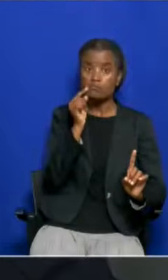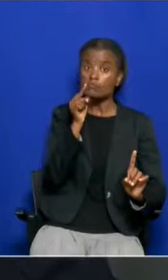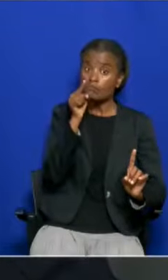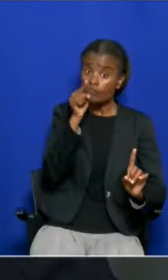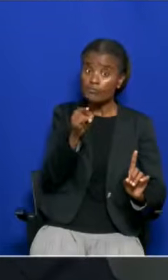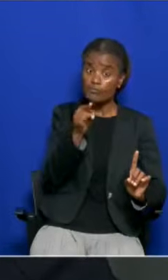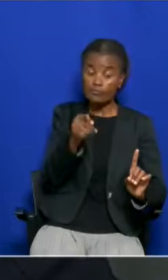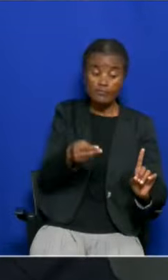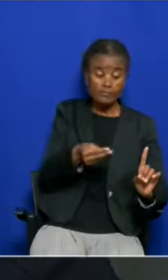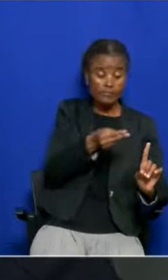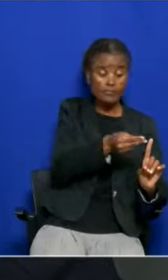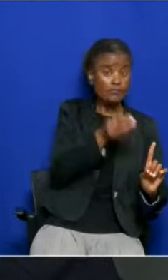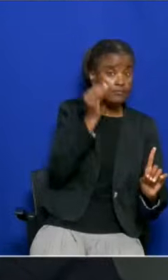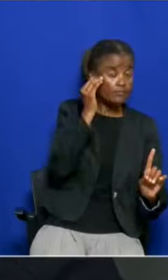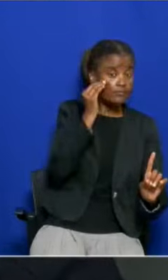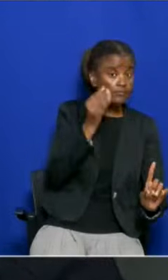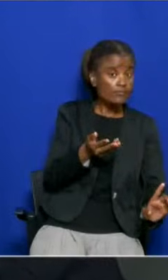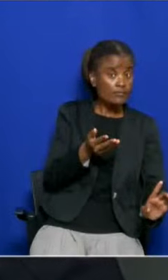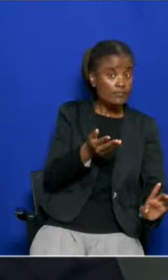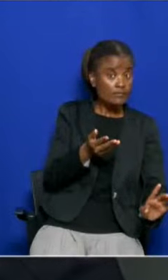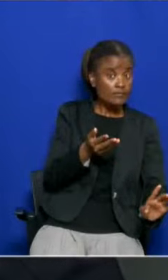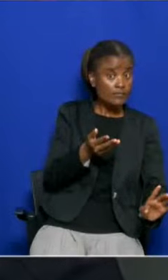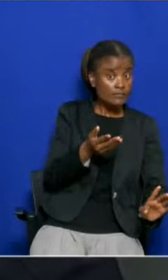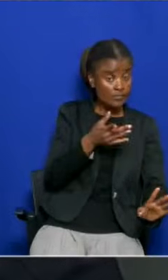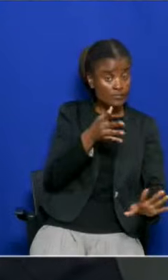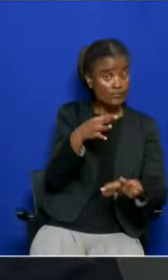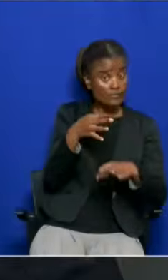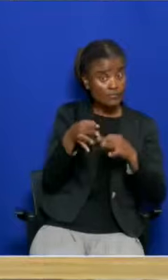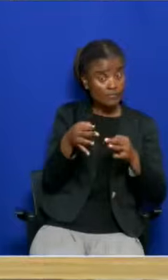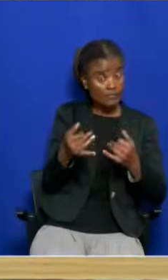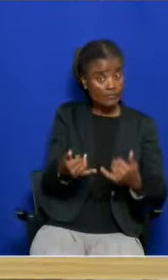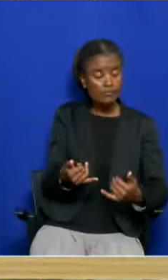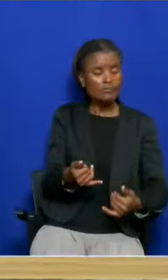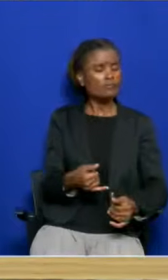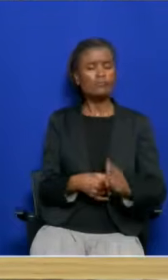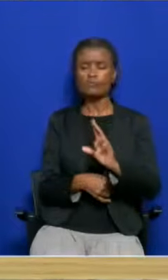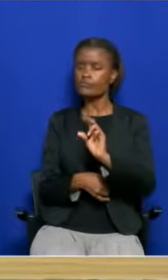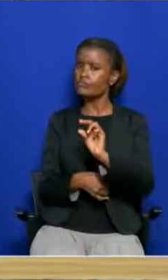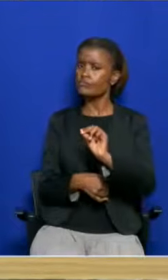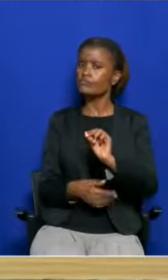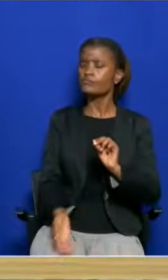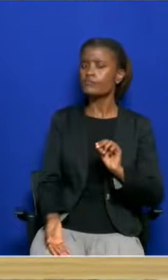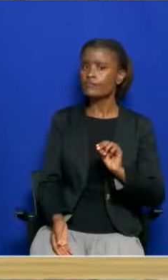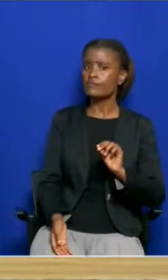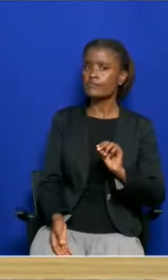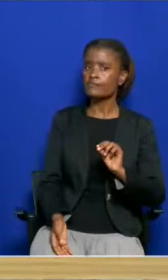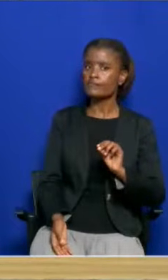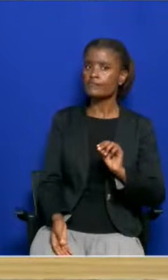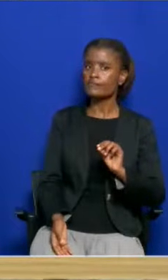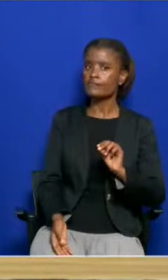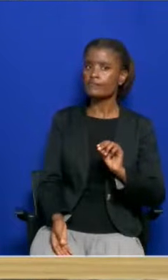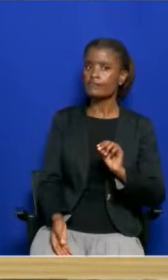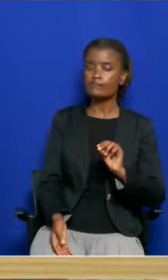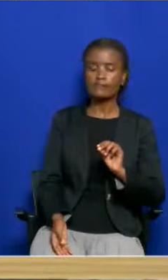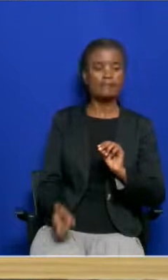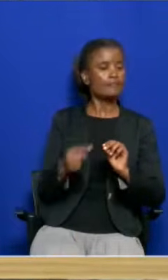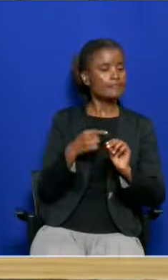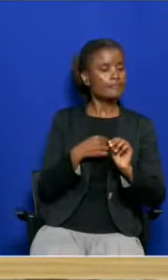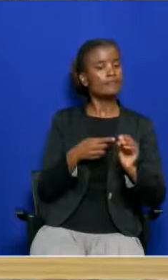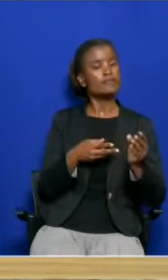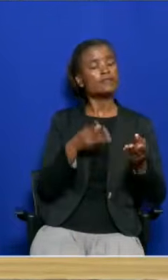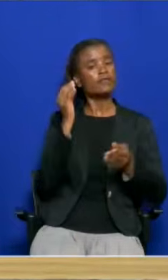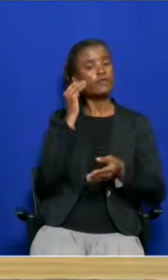Is that what you're saying? It's not what I'm saying. It was exchange of information between myself and Mr.